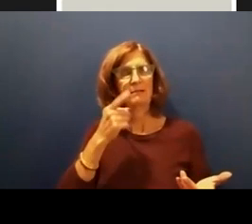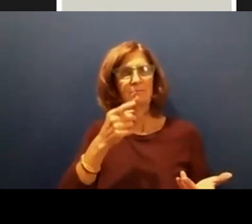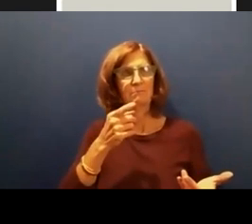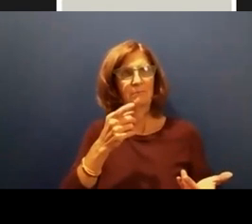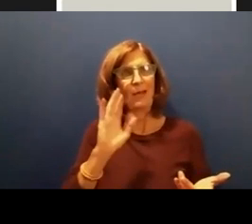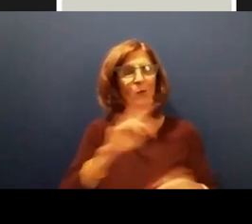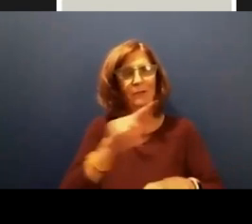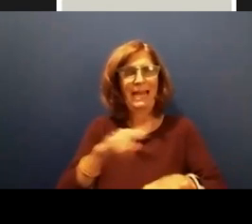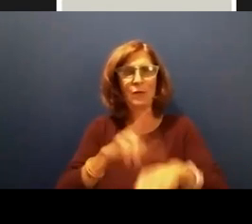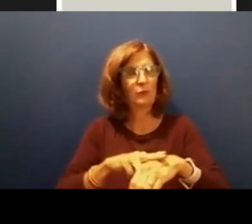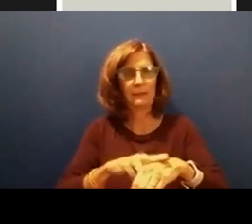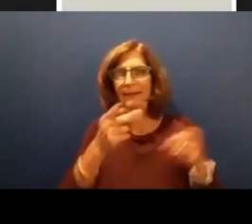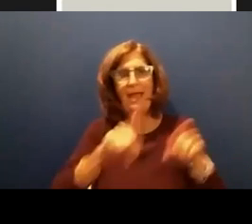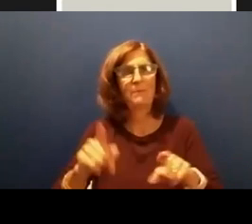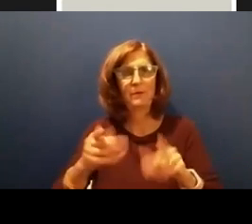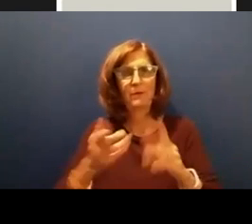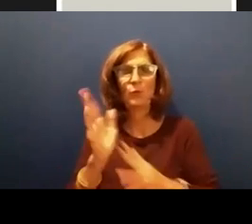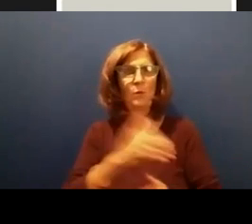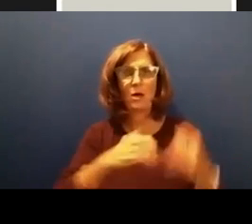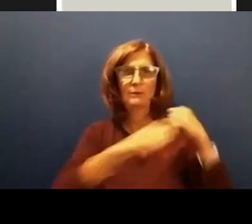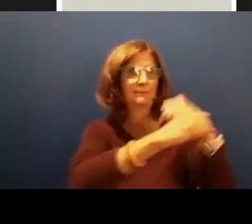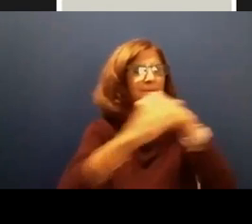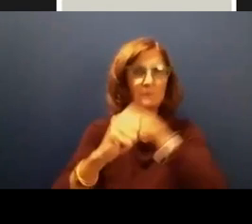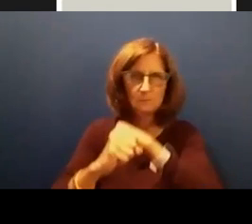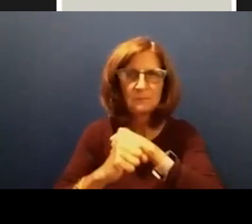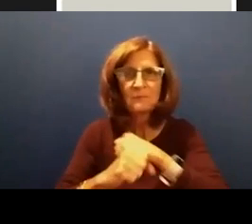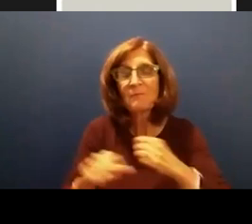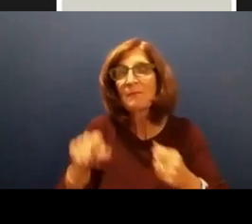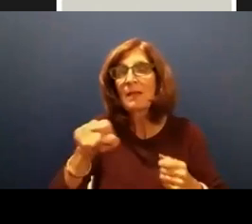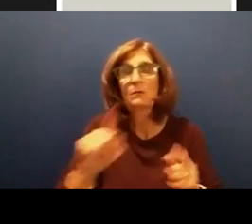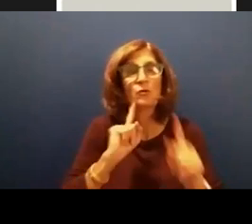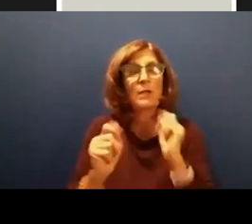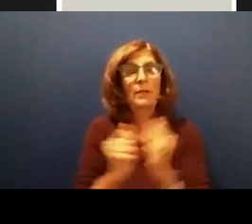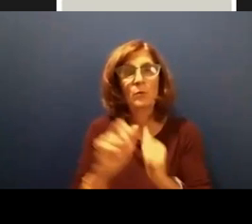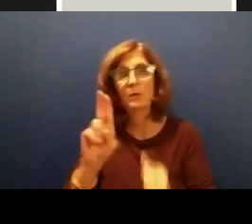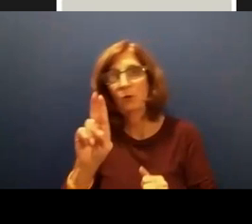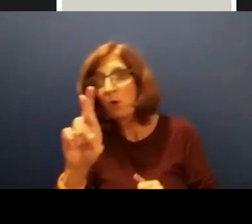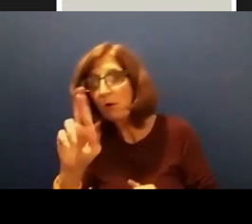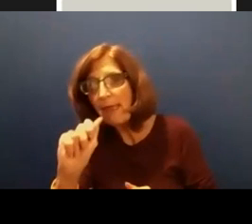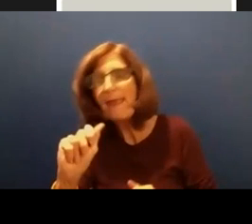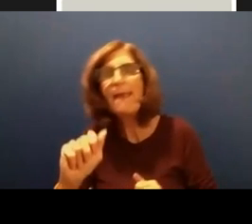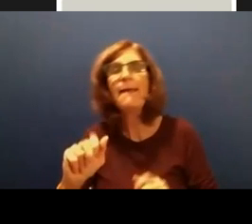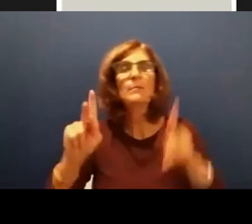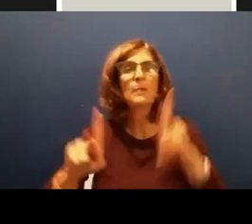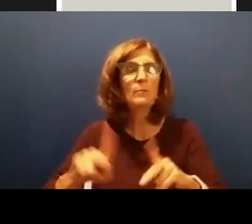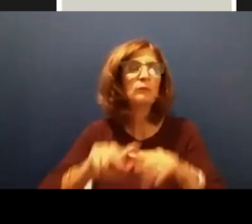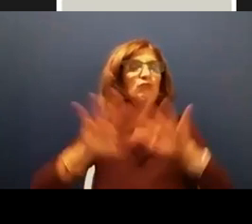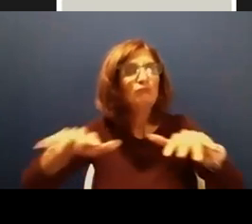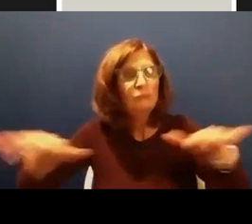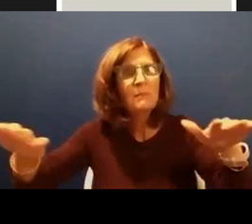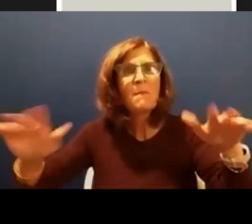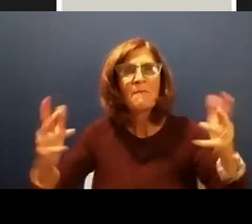through our marketing efforts. Obviously, speaking in public forums like this about the opportunity is